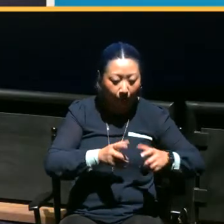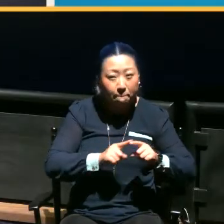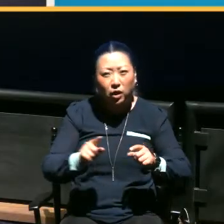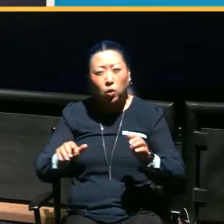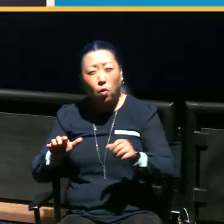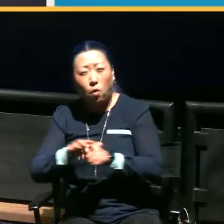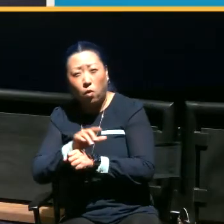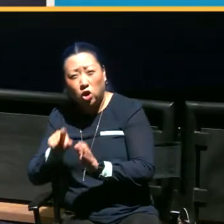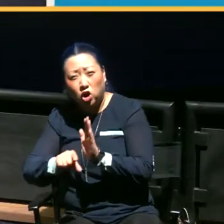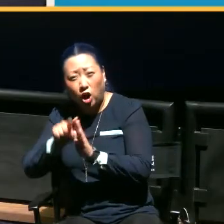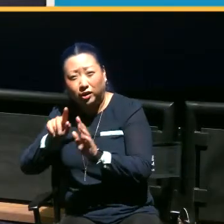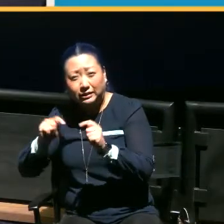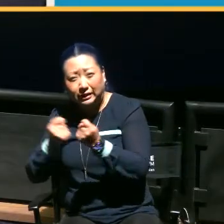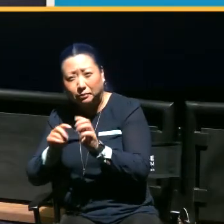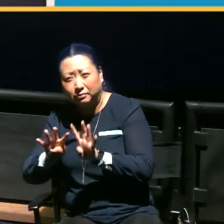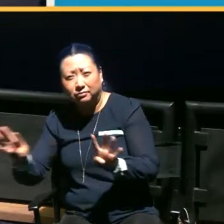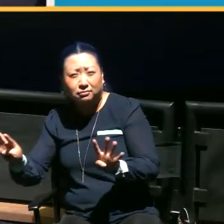was